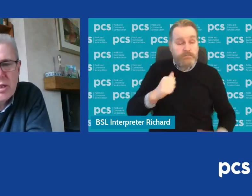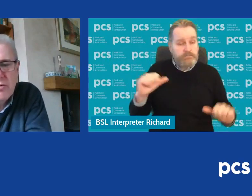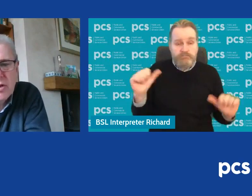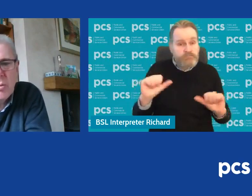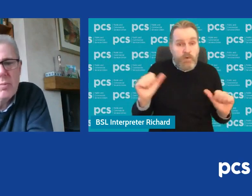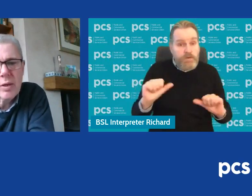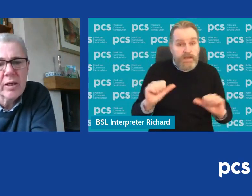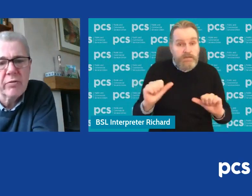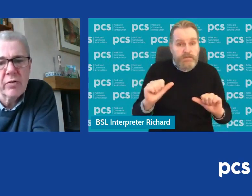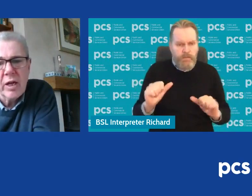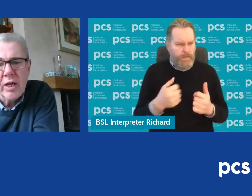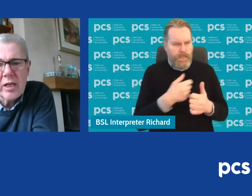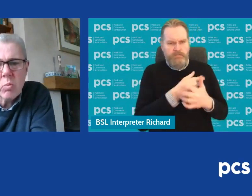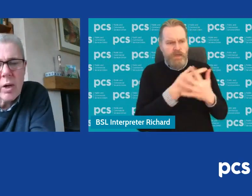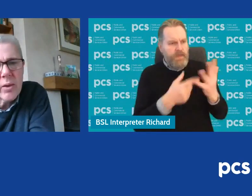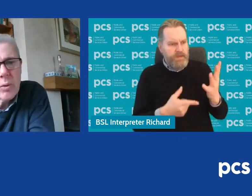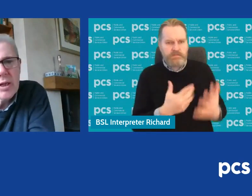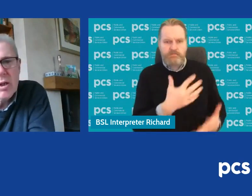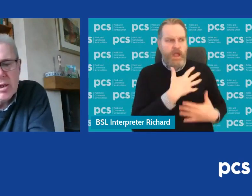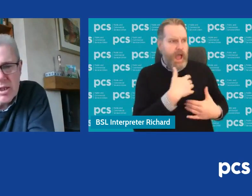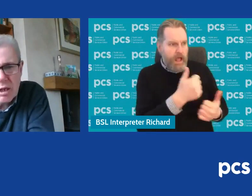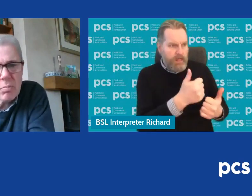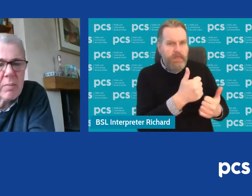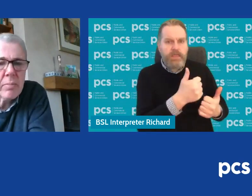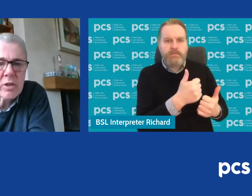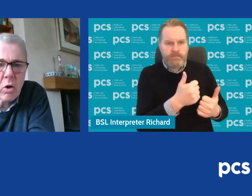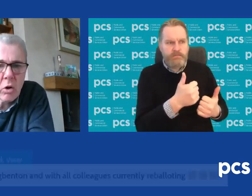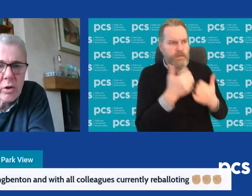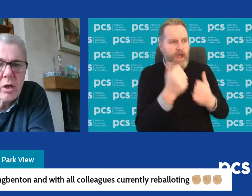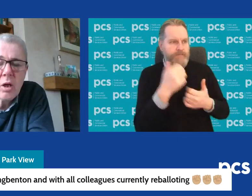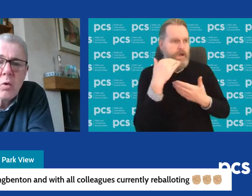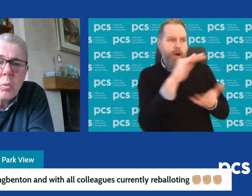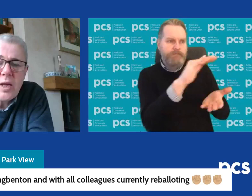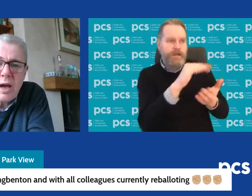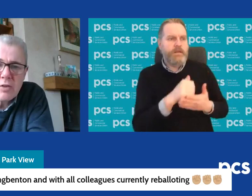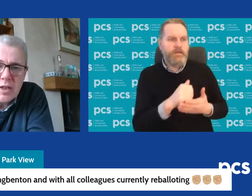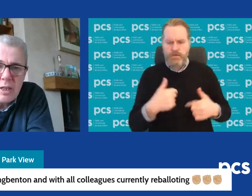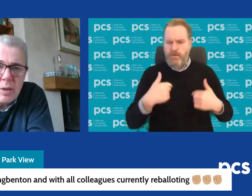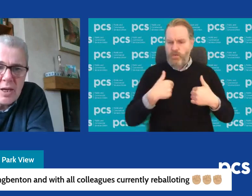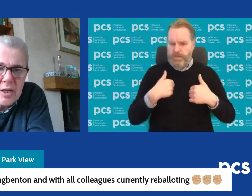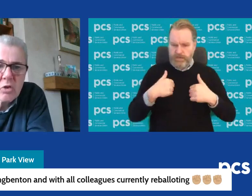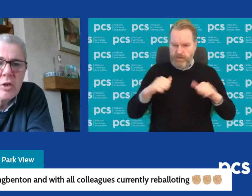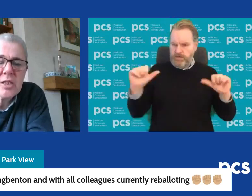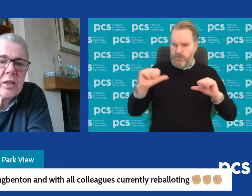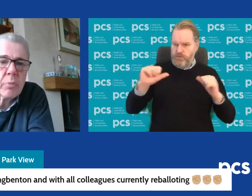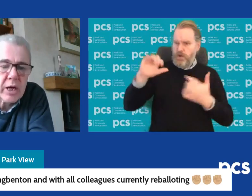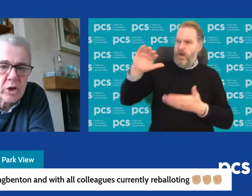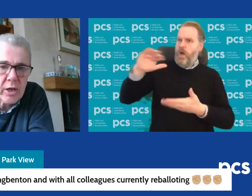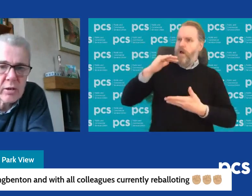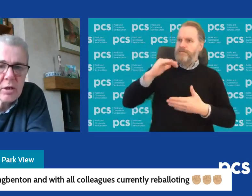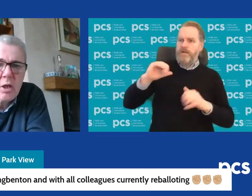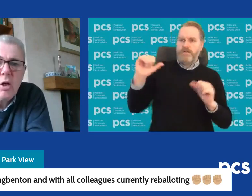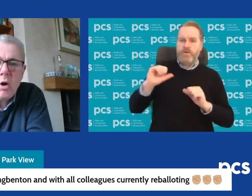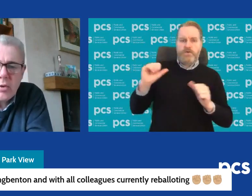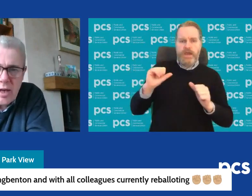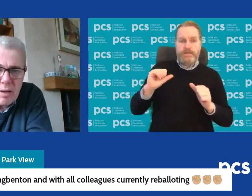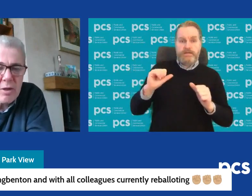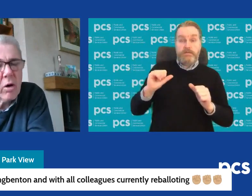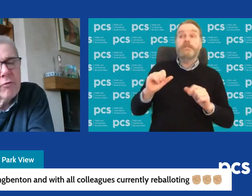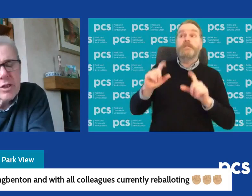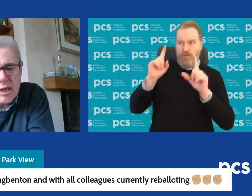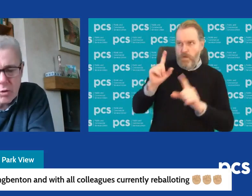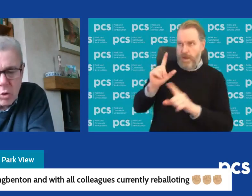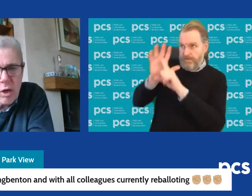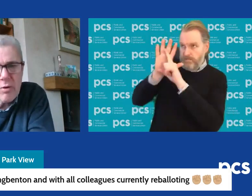have received, that we believe is one that we can consult members on, we have to keep increasing the pressure on the